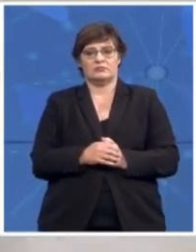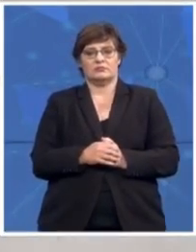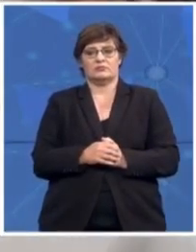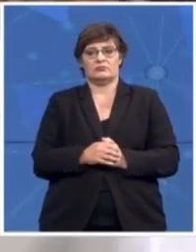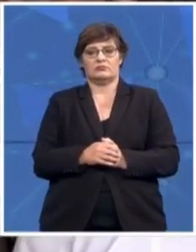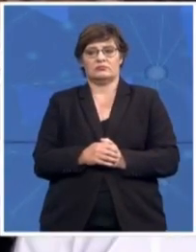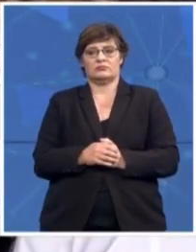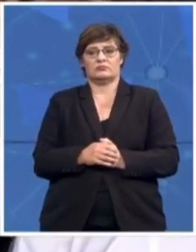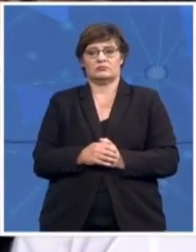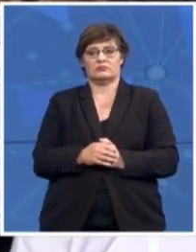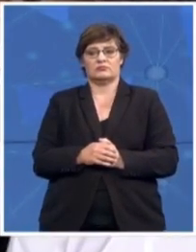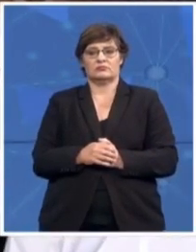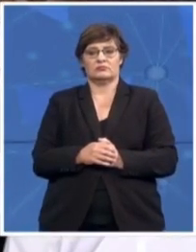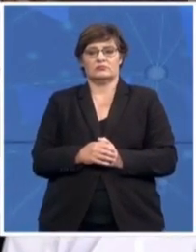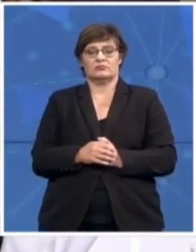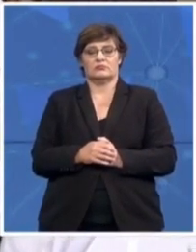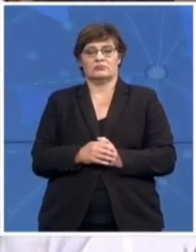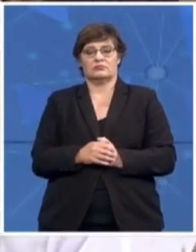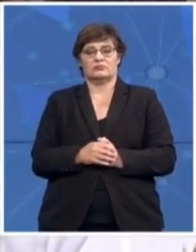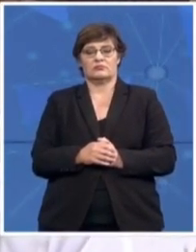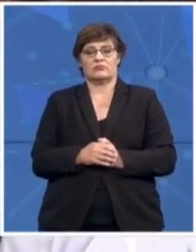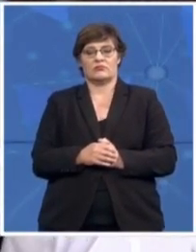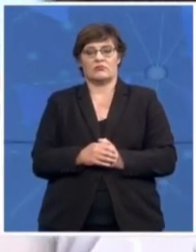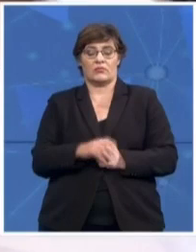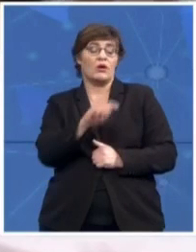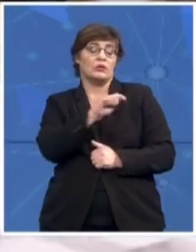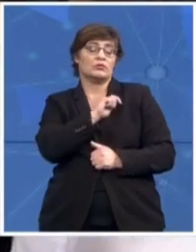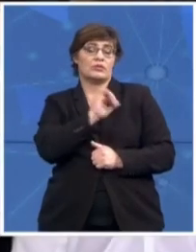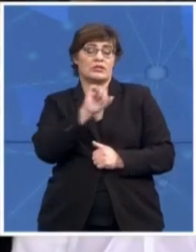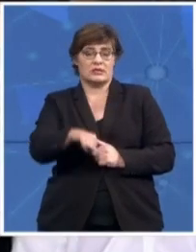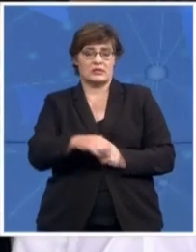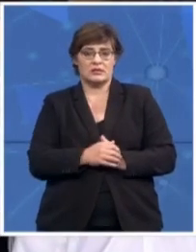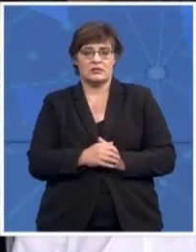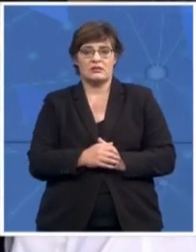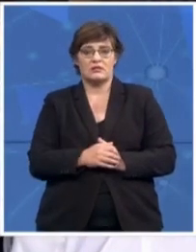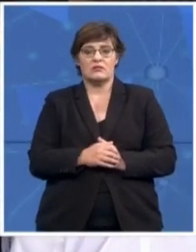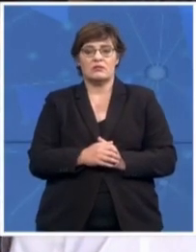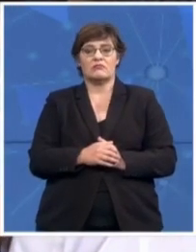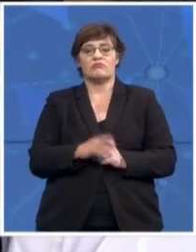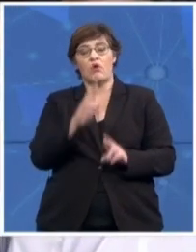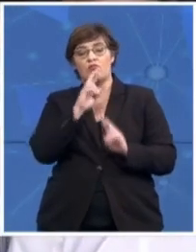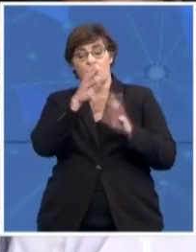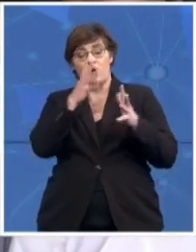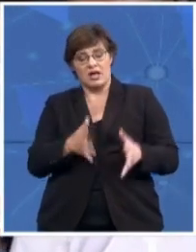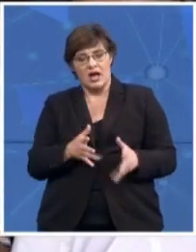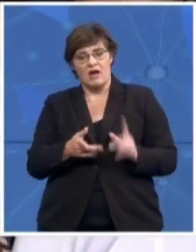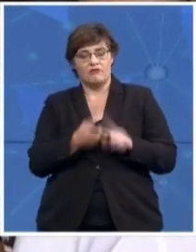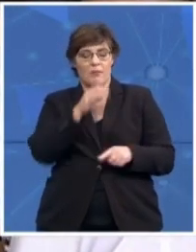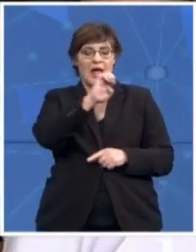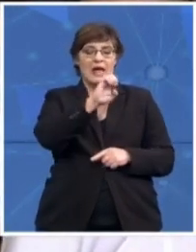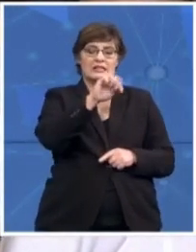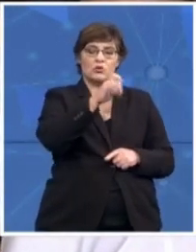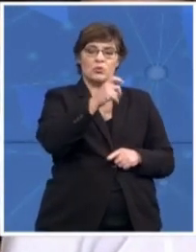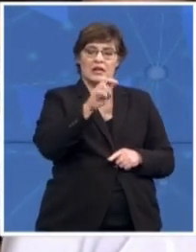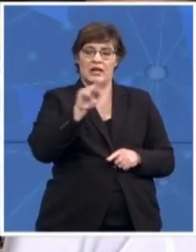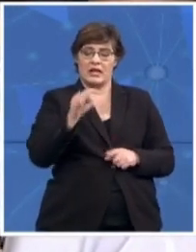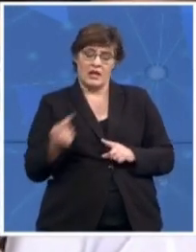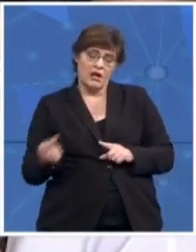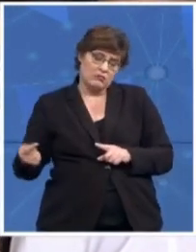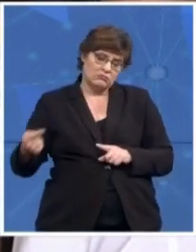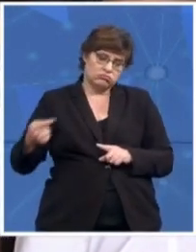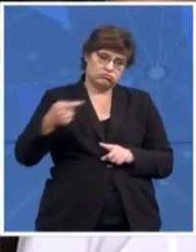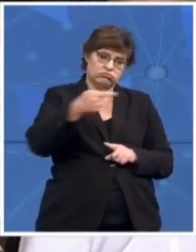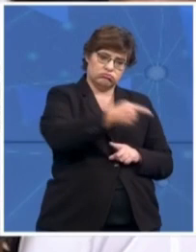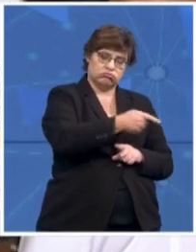That's very true, Blaine. And we had reporters on the ground from eThekwini all the way into northern KwaZulu-Natal. I think